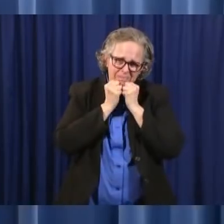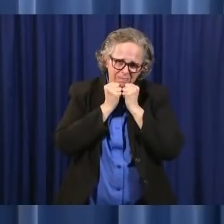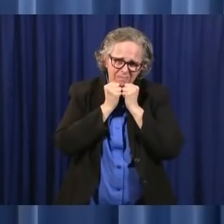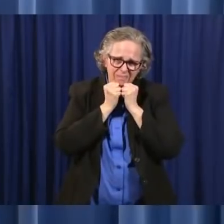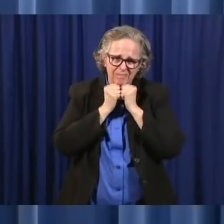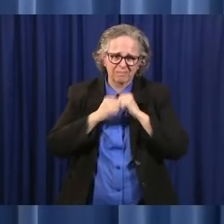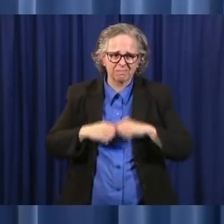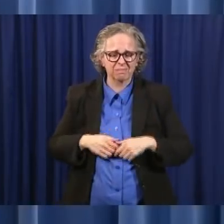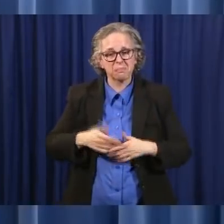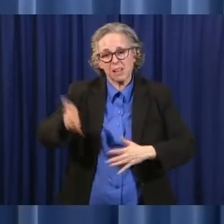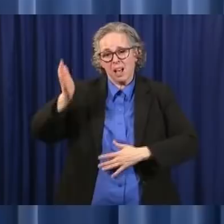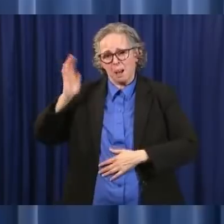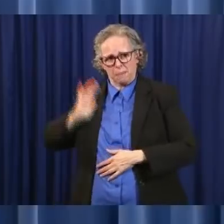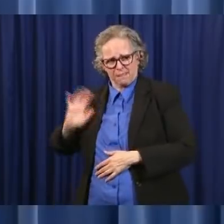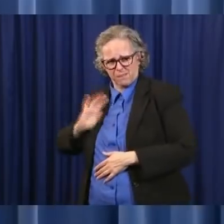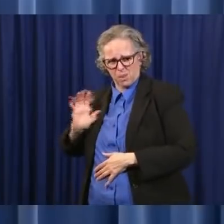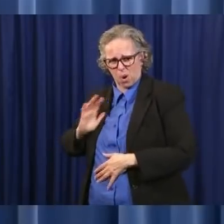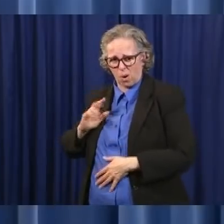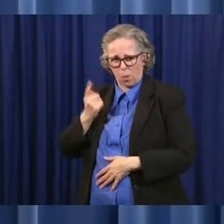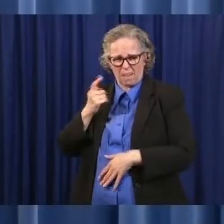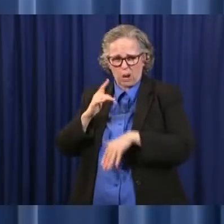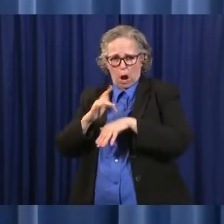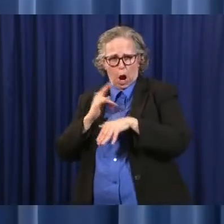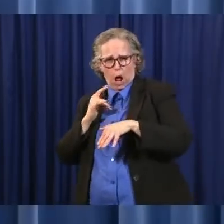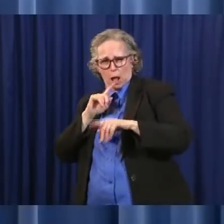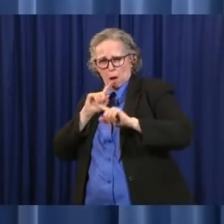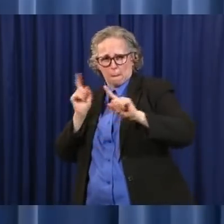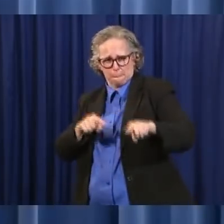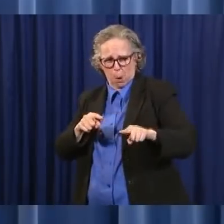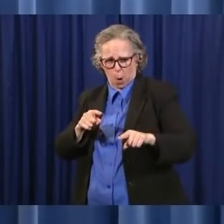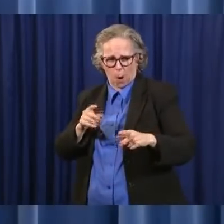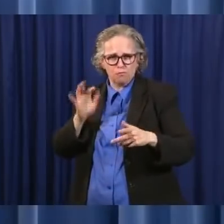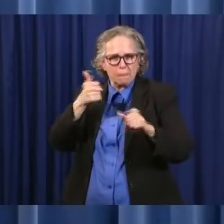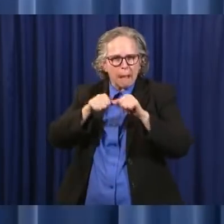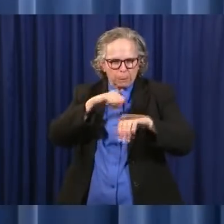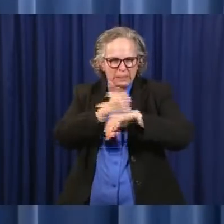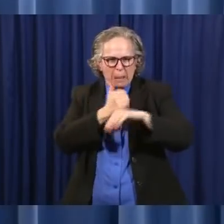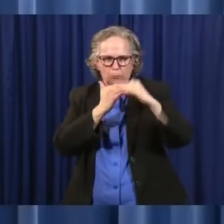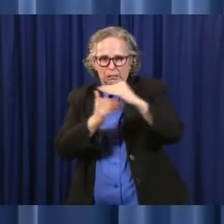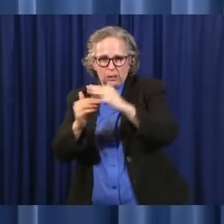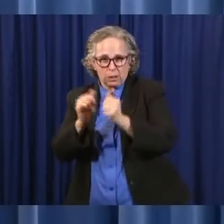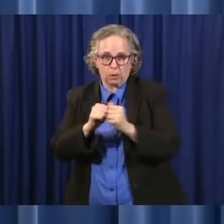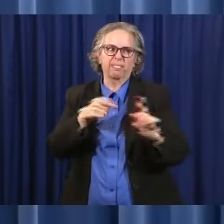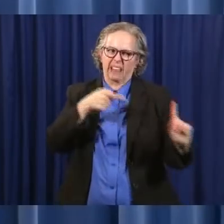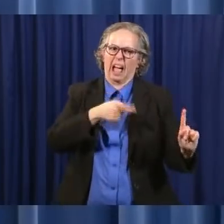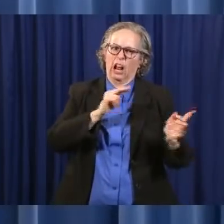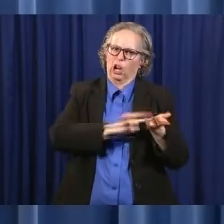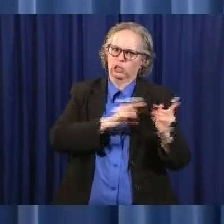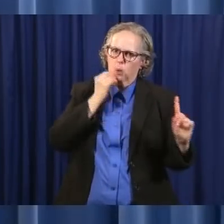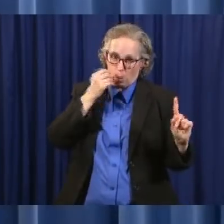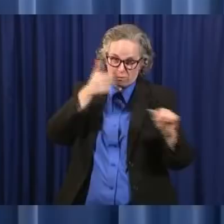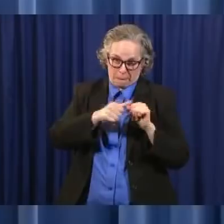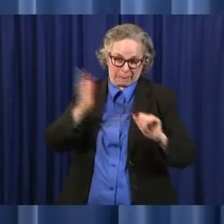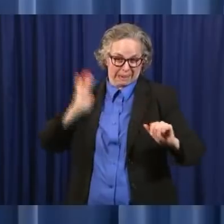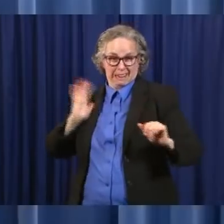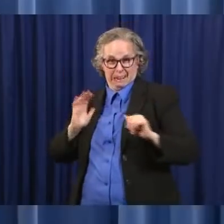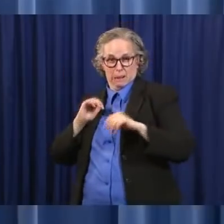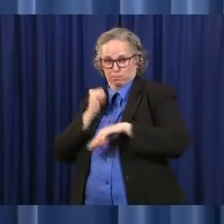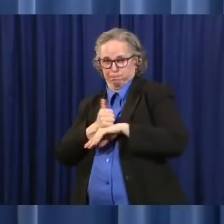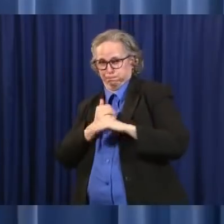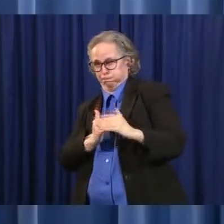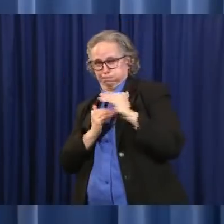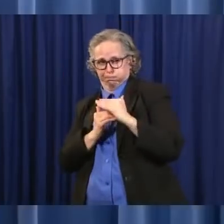early on was to restrict the people who could go into that nursing home. And visitors were basically